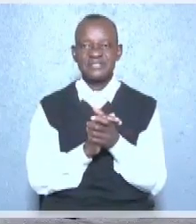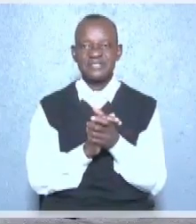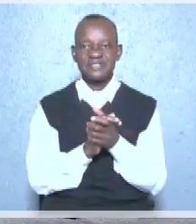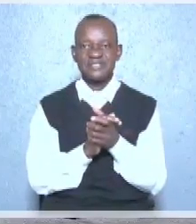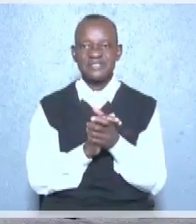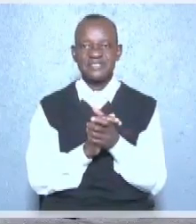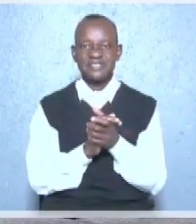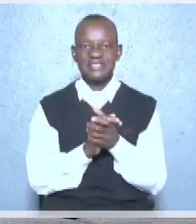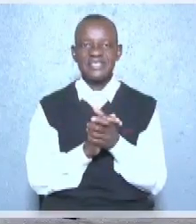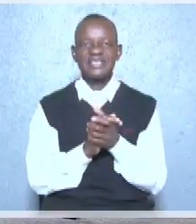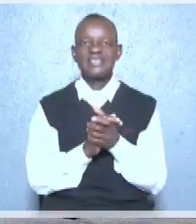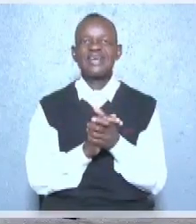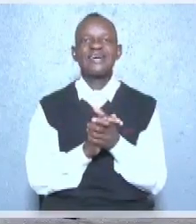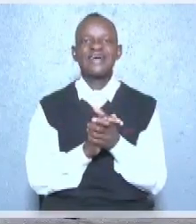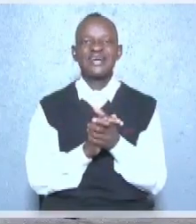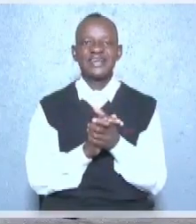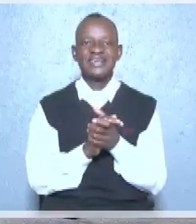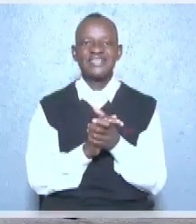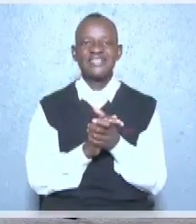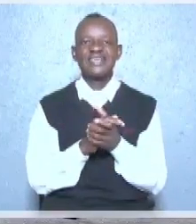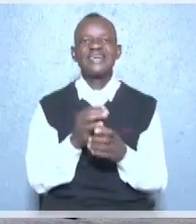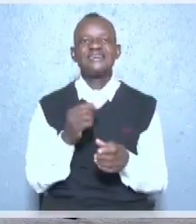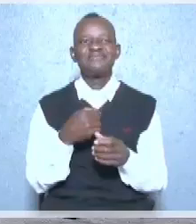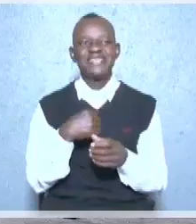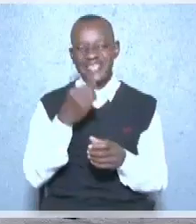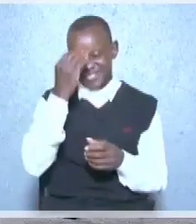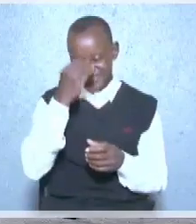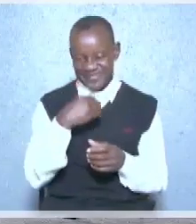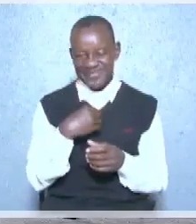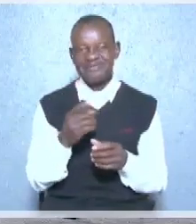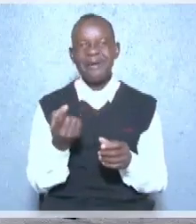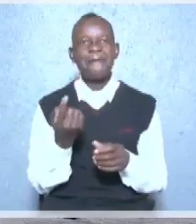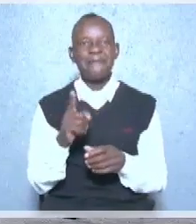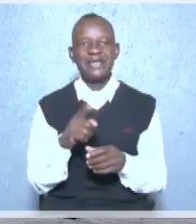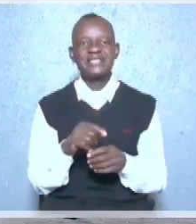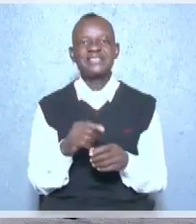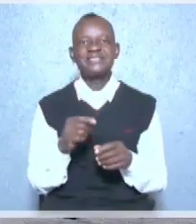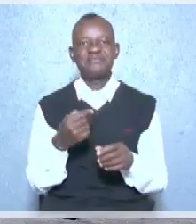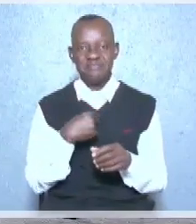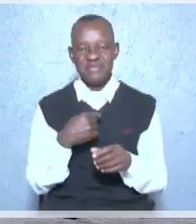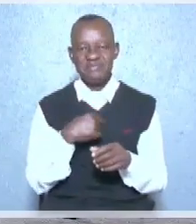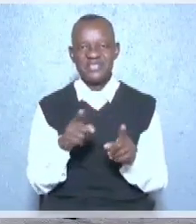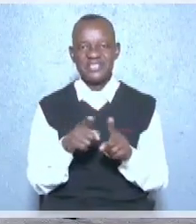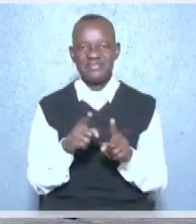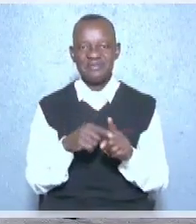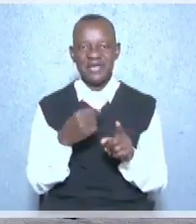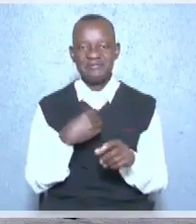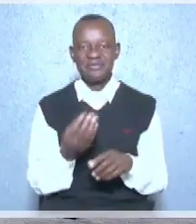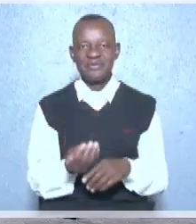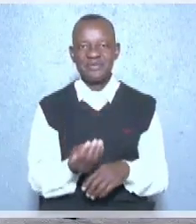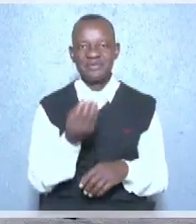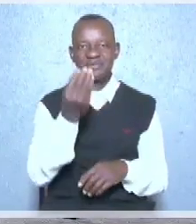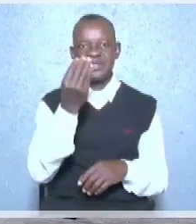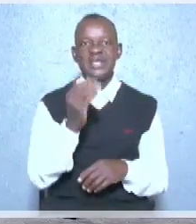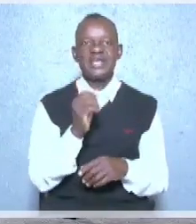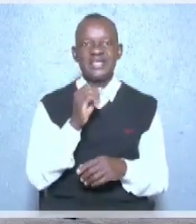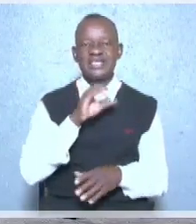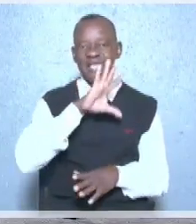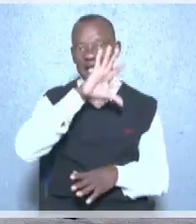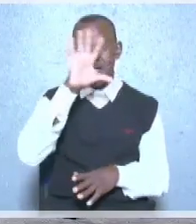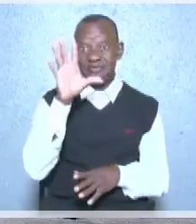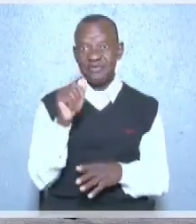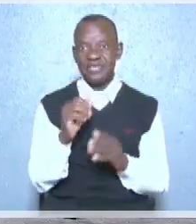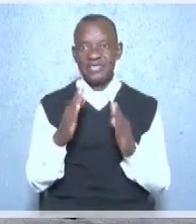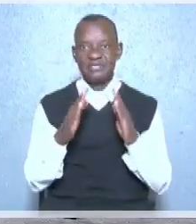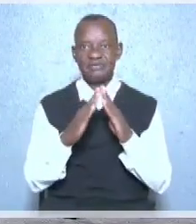home. Most definitely. And the creative industry has always been looked down upon by our